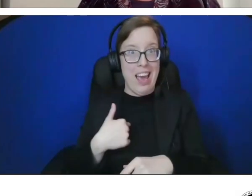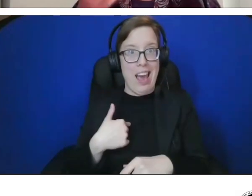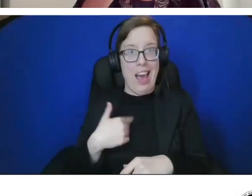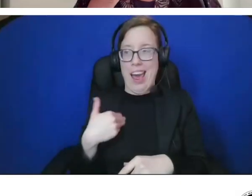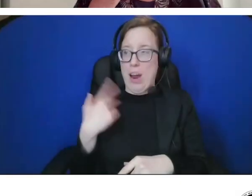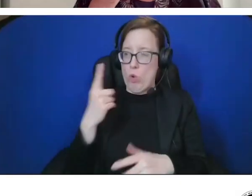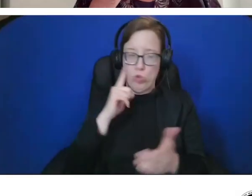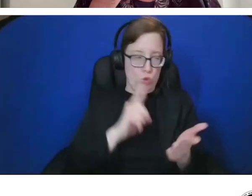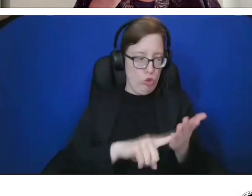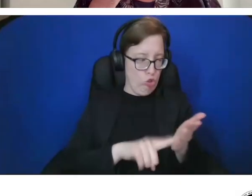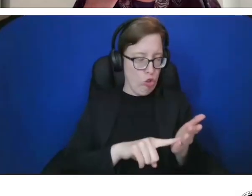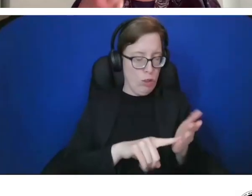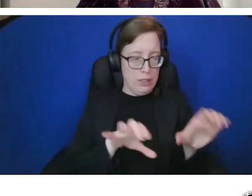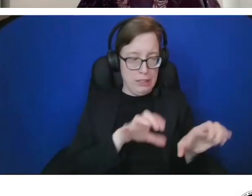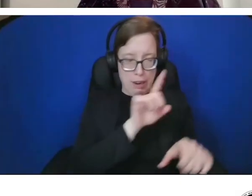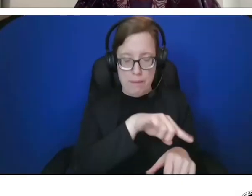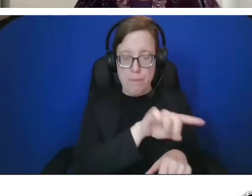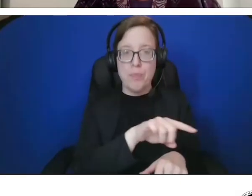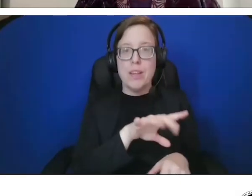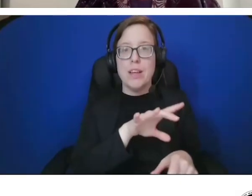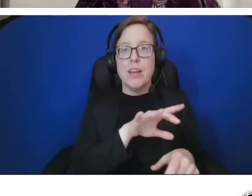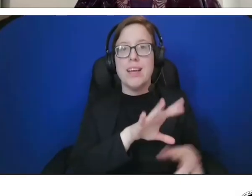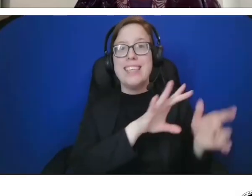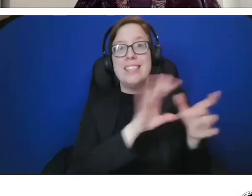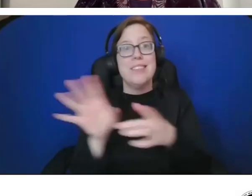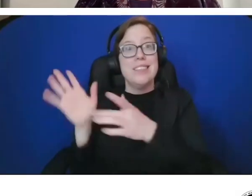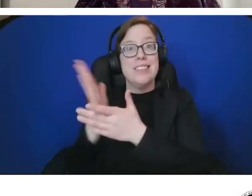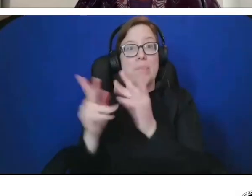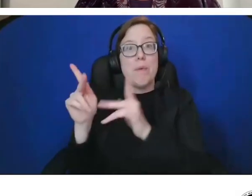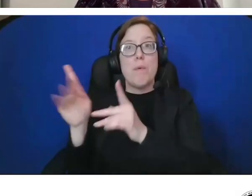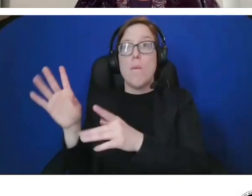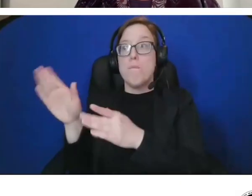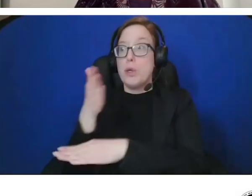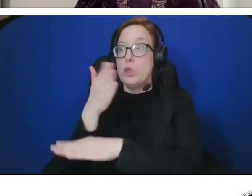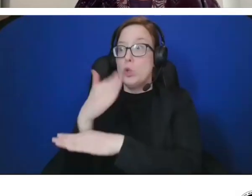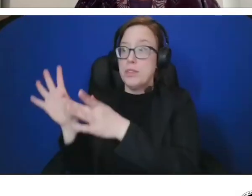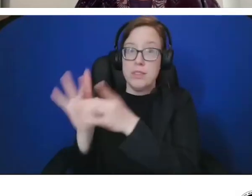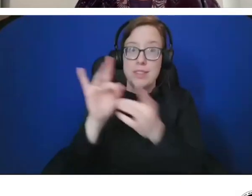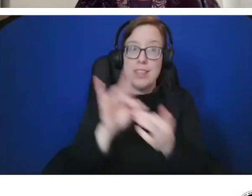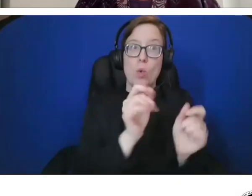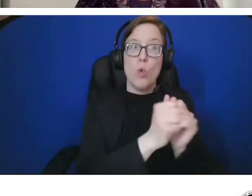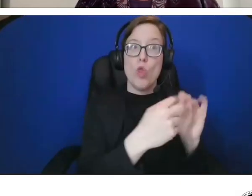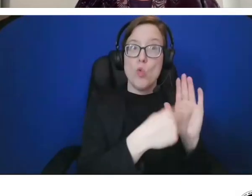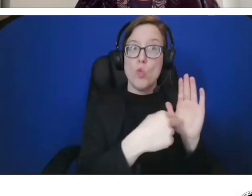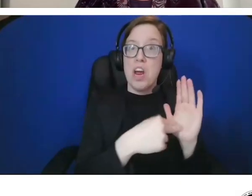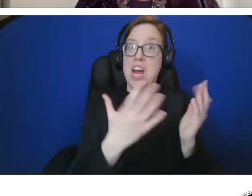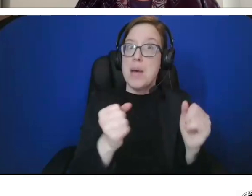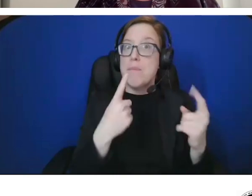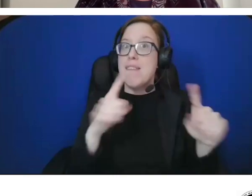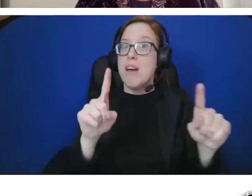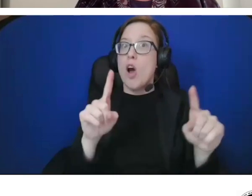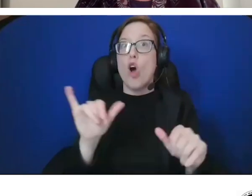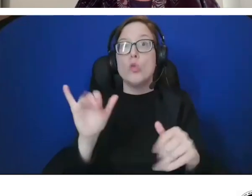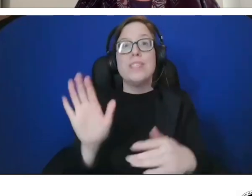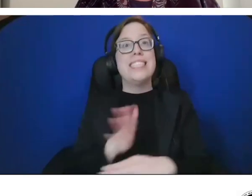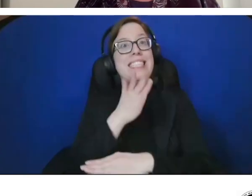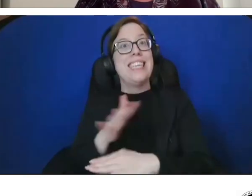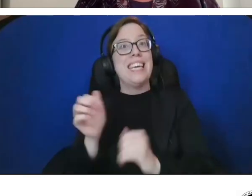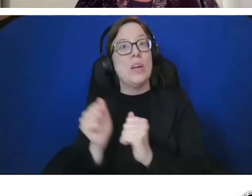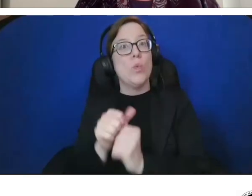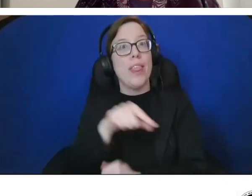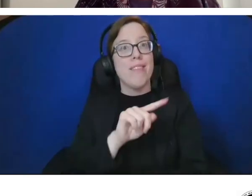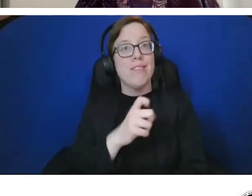this in a study that I was doing too, tie in music with reading, which can be really effective, including singing